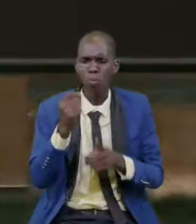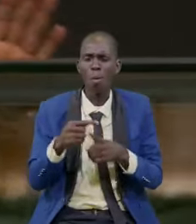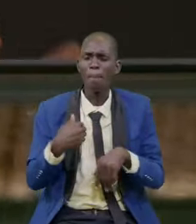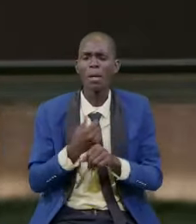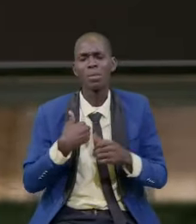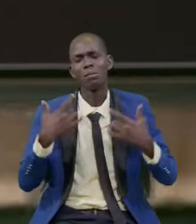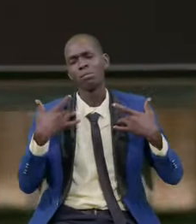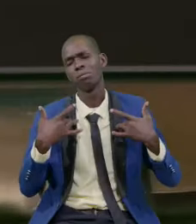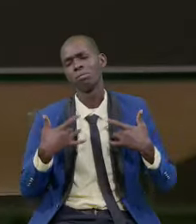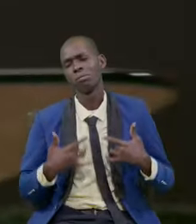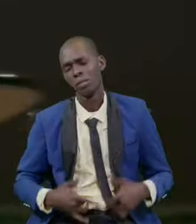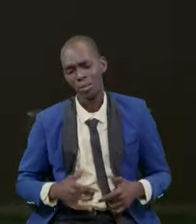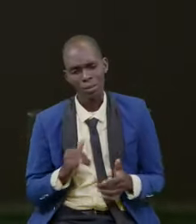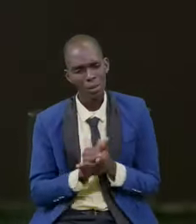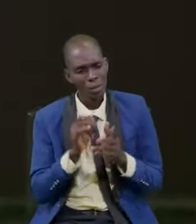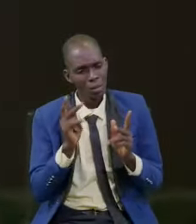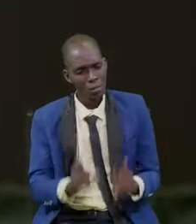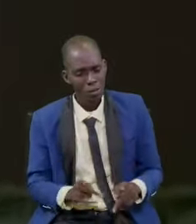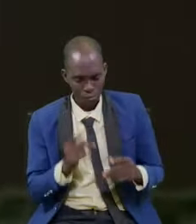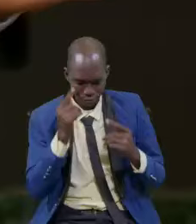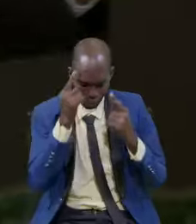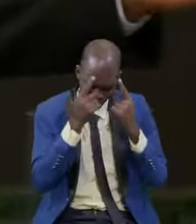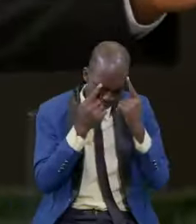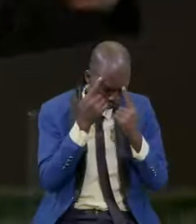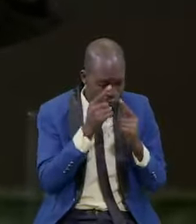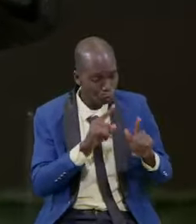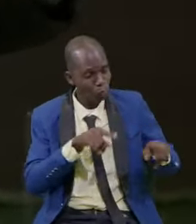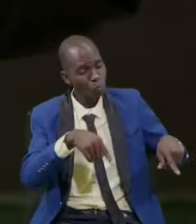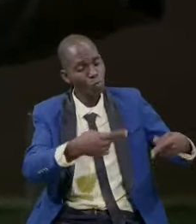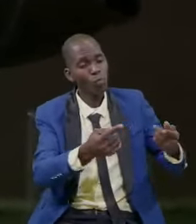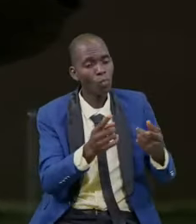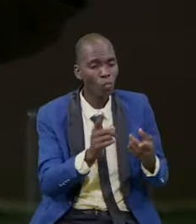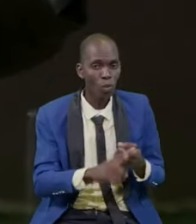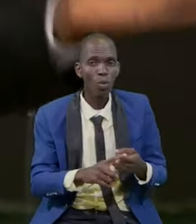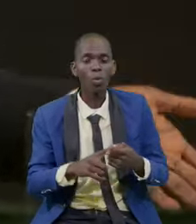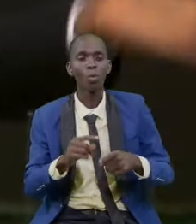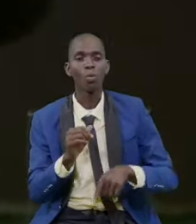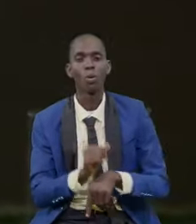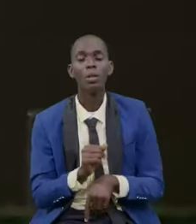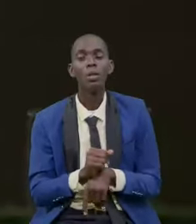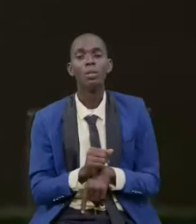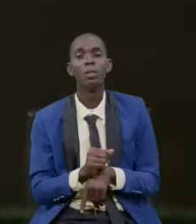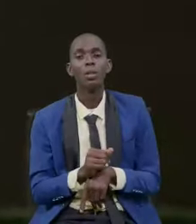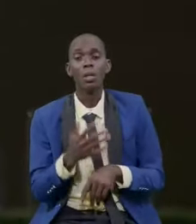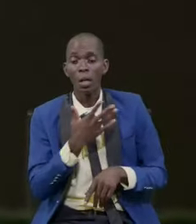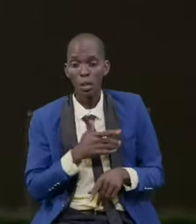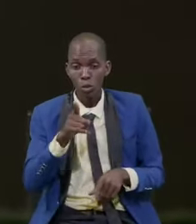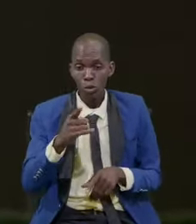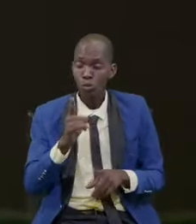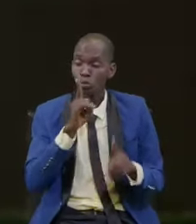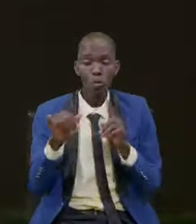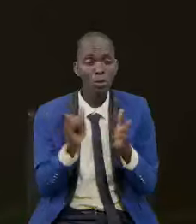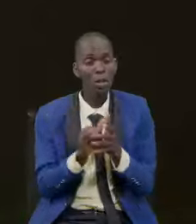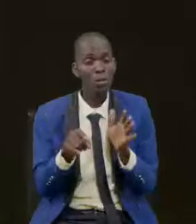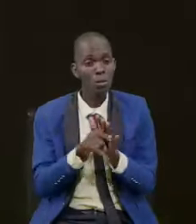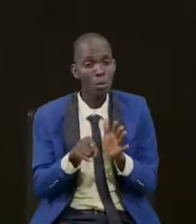then you go to the office. In the office there, you speak and speak and speak. And as you come back